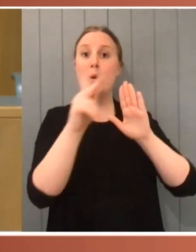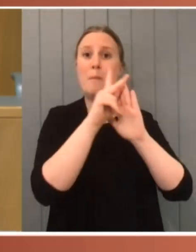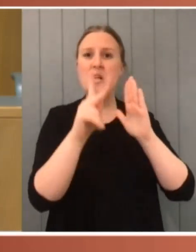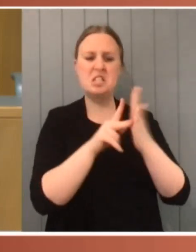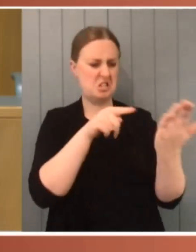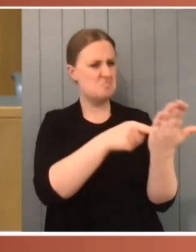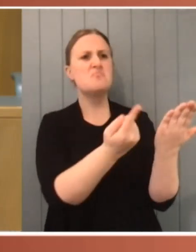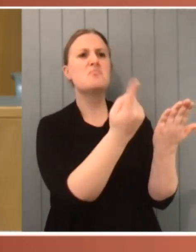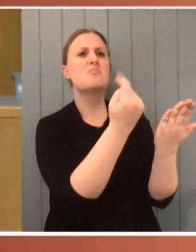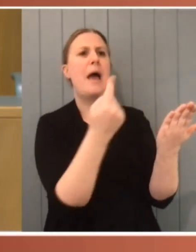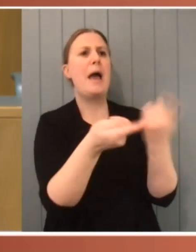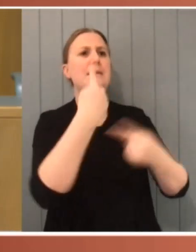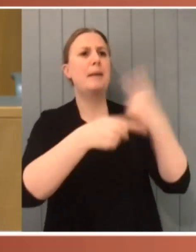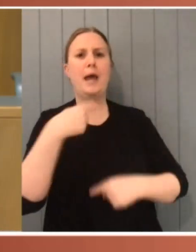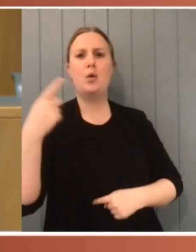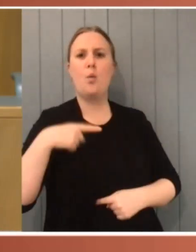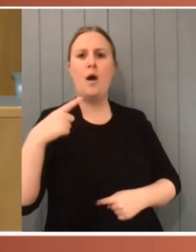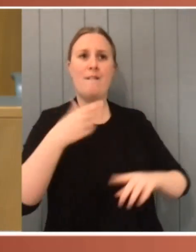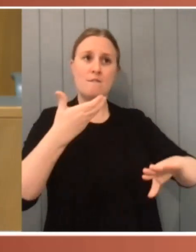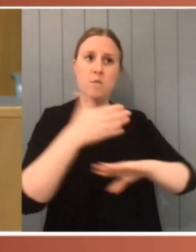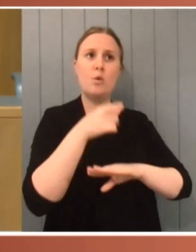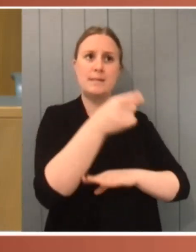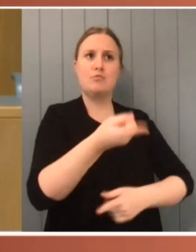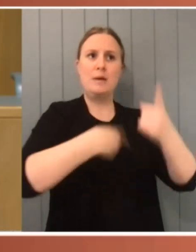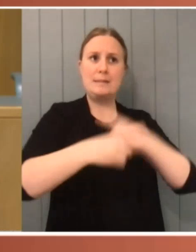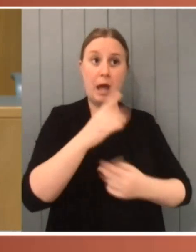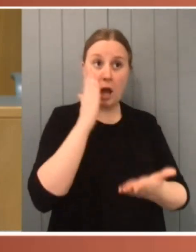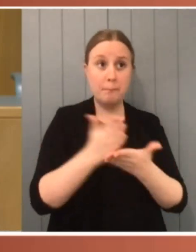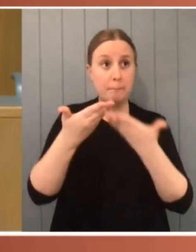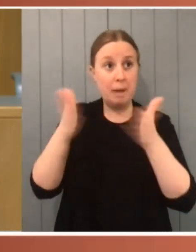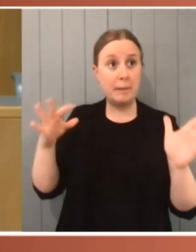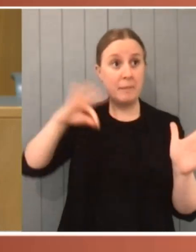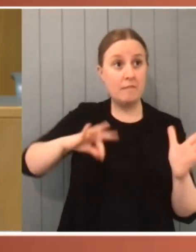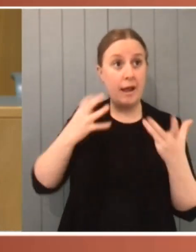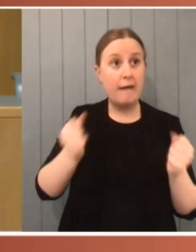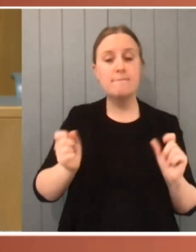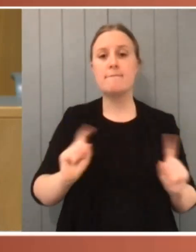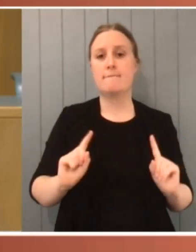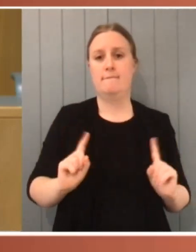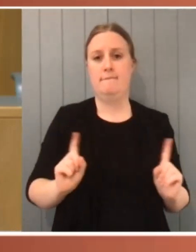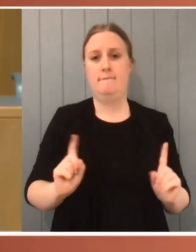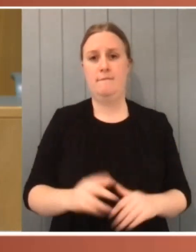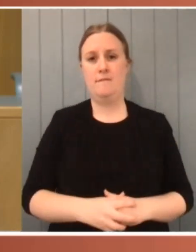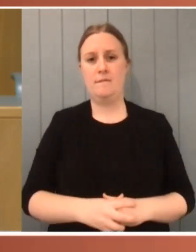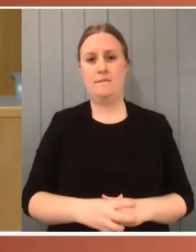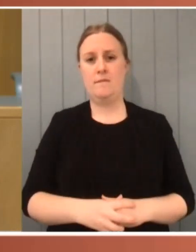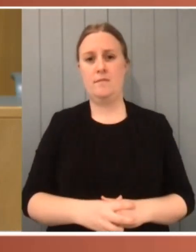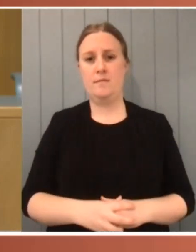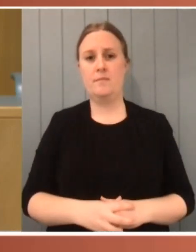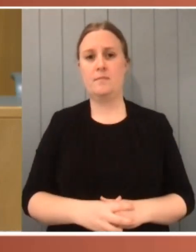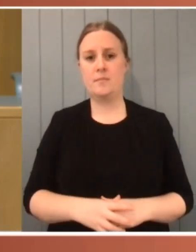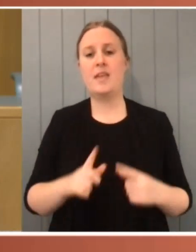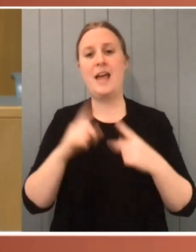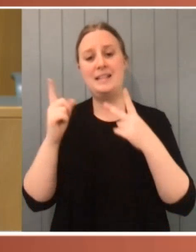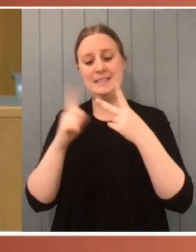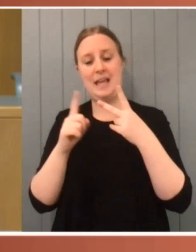one advantage of compulsory voting for the process of public reasoning. A second advantage relates to the second argument that I introduced at the beginning,